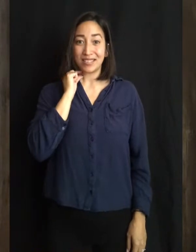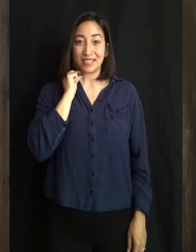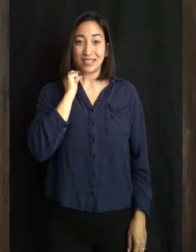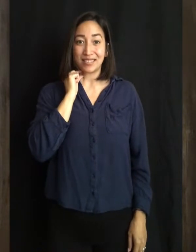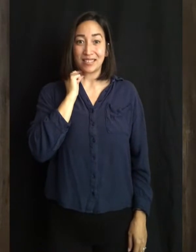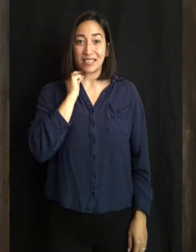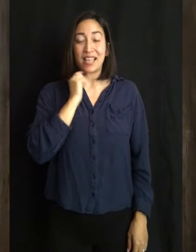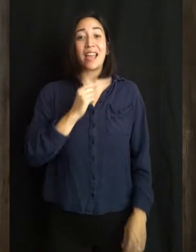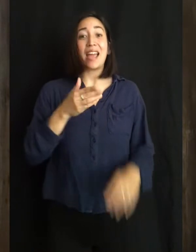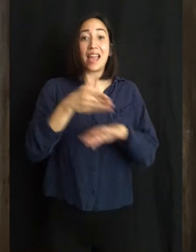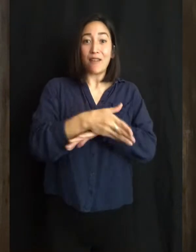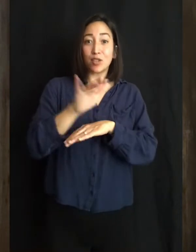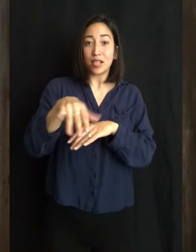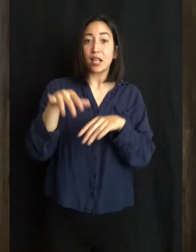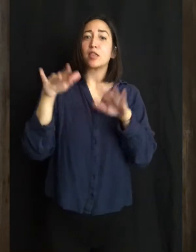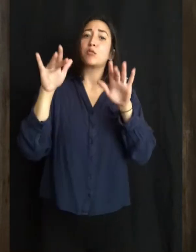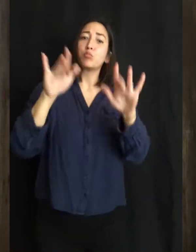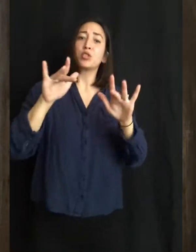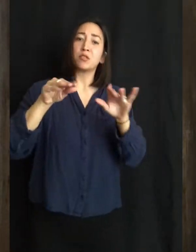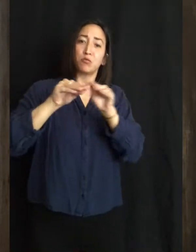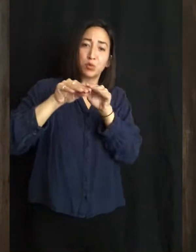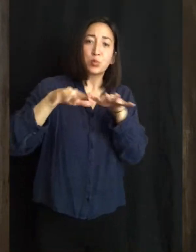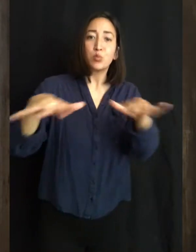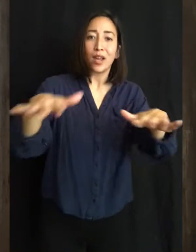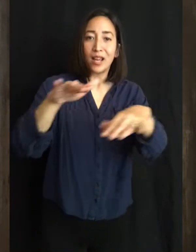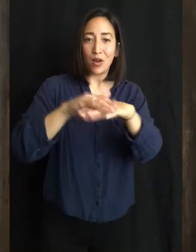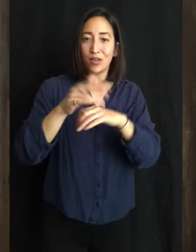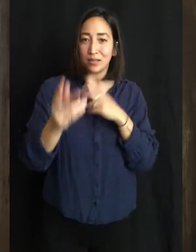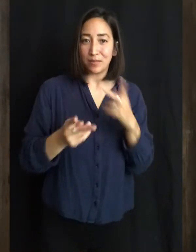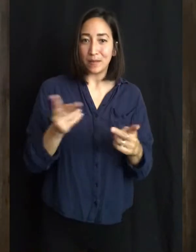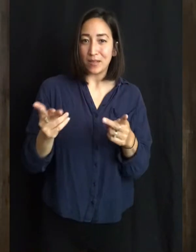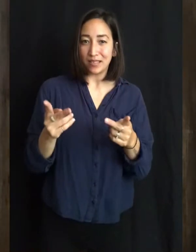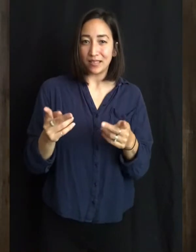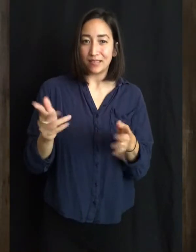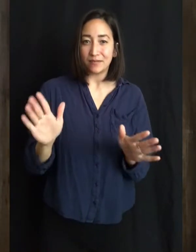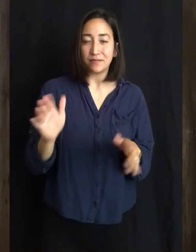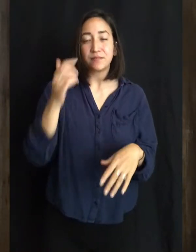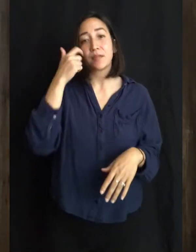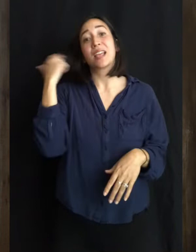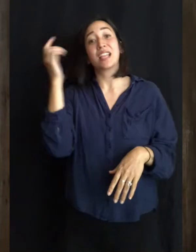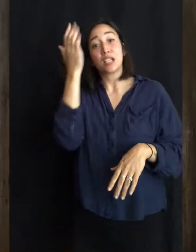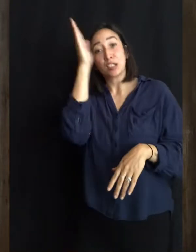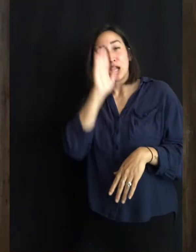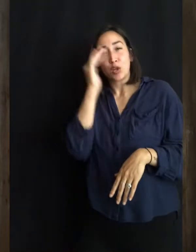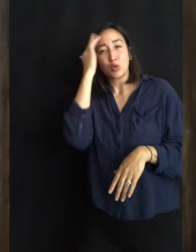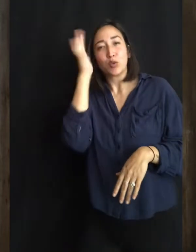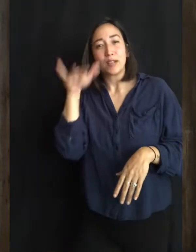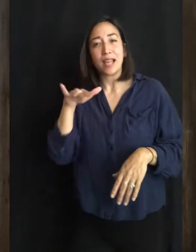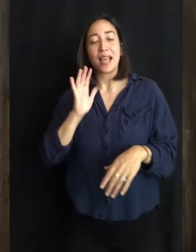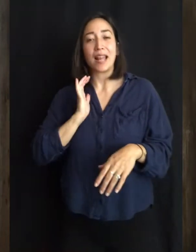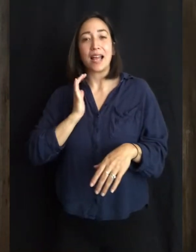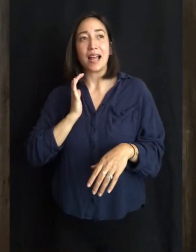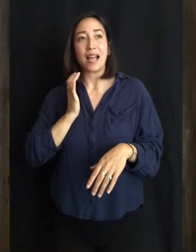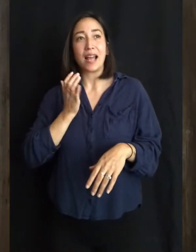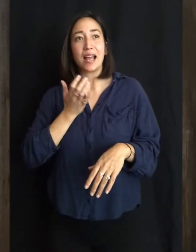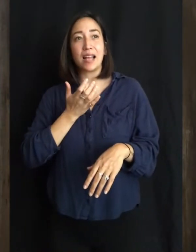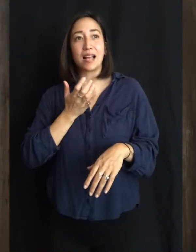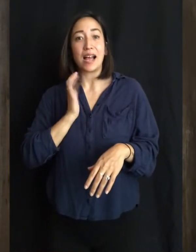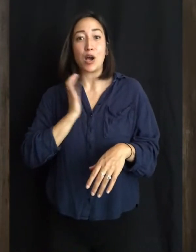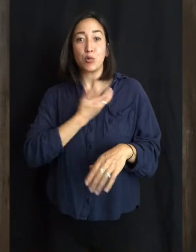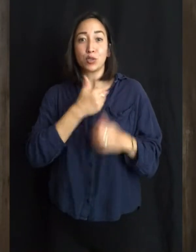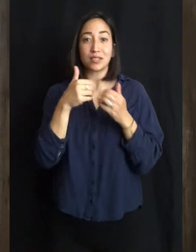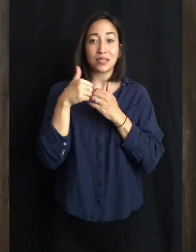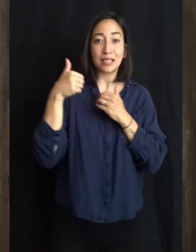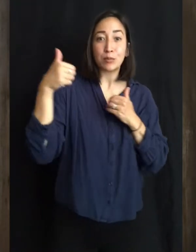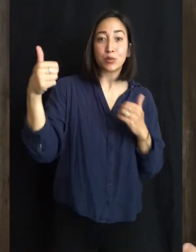mercy then coming out onto the people from God, because God's heart is love. So he knew in our separation, our sin, and the stuff that we went through,